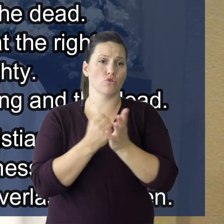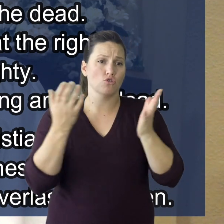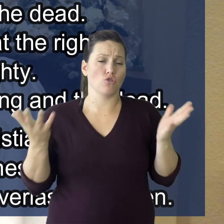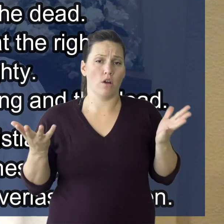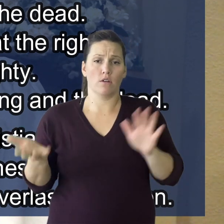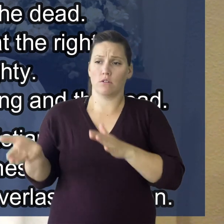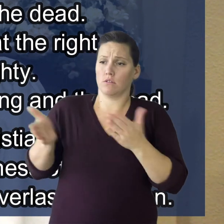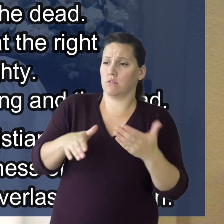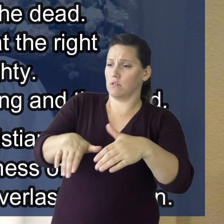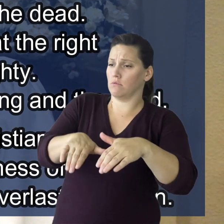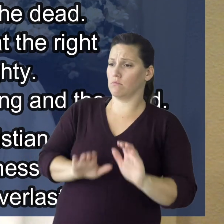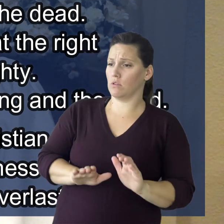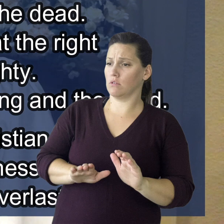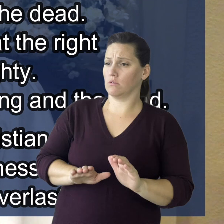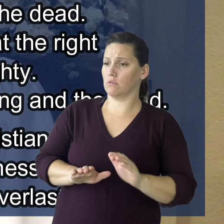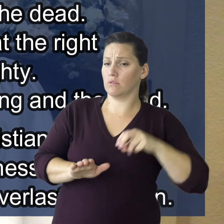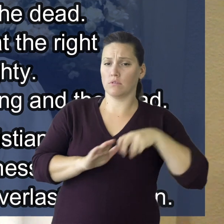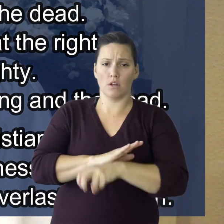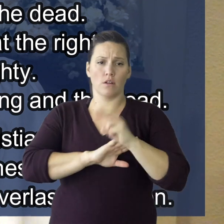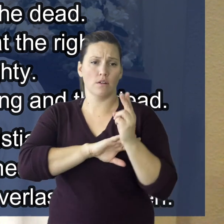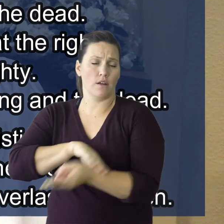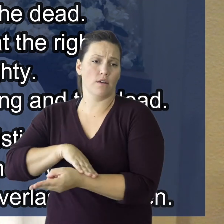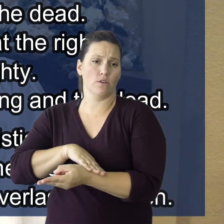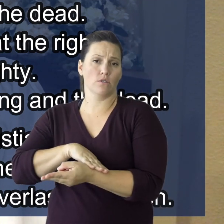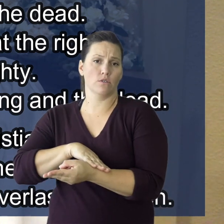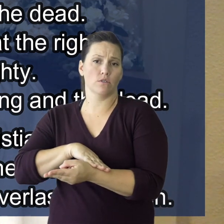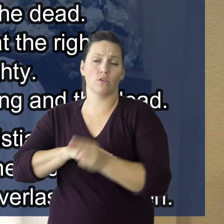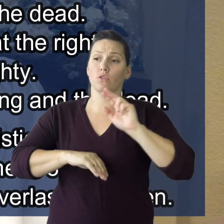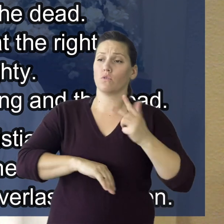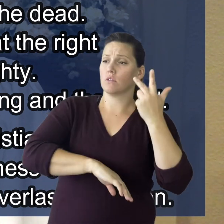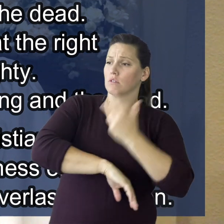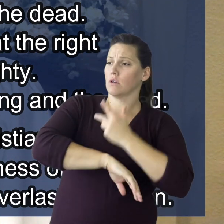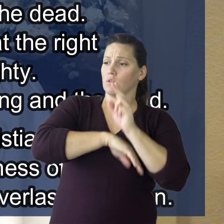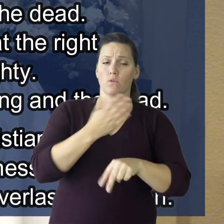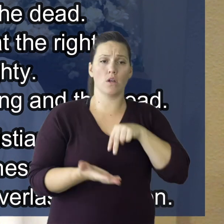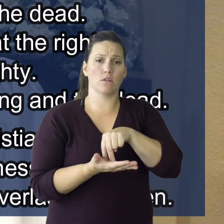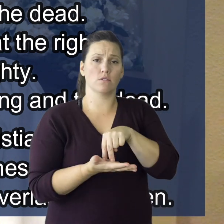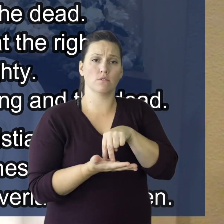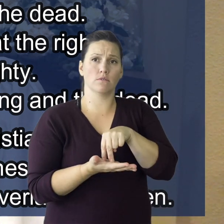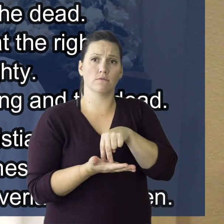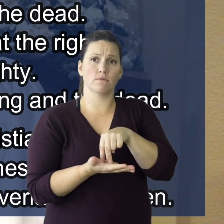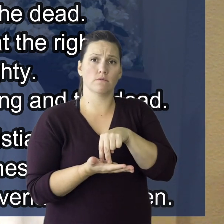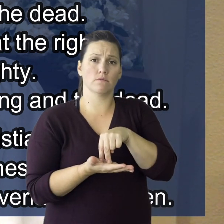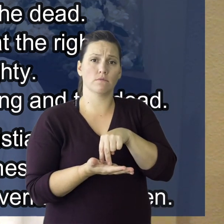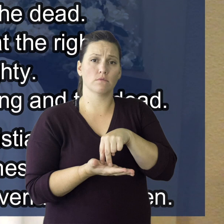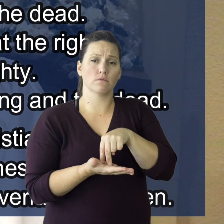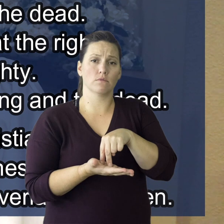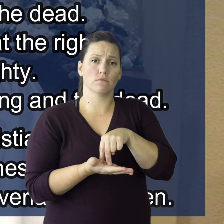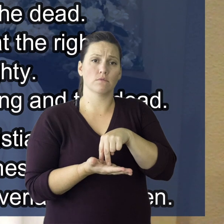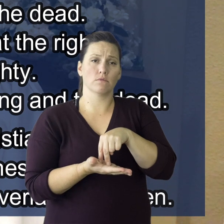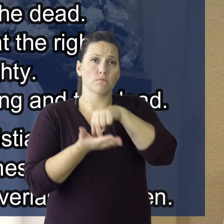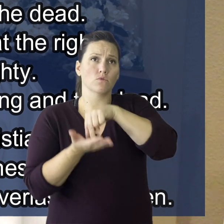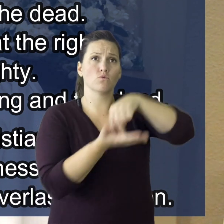Pontius Pilate, was crucified, died, and was buried. He descended into hell. The third day he